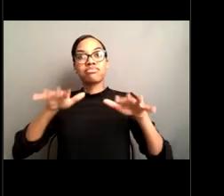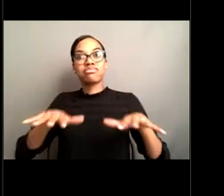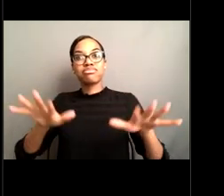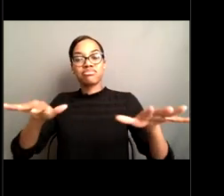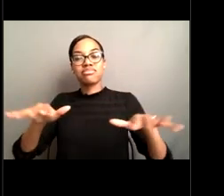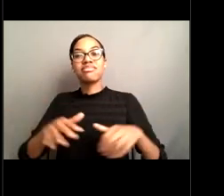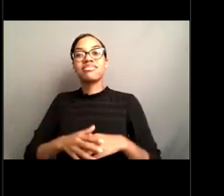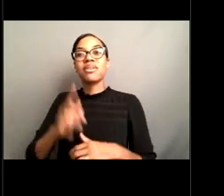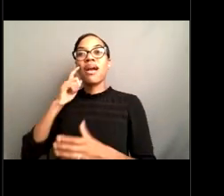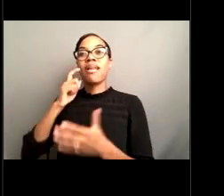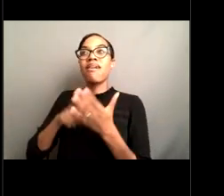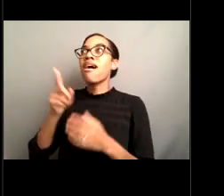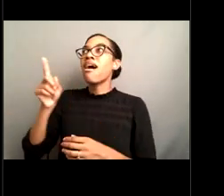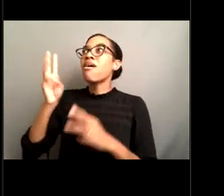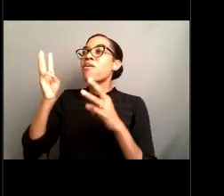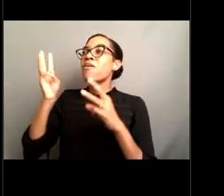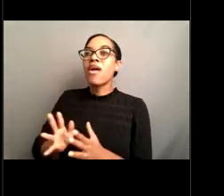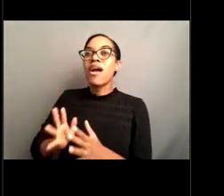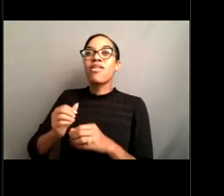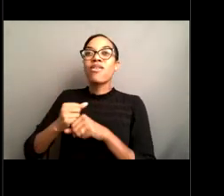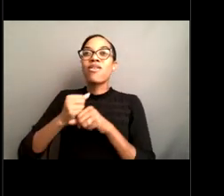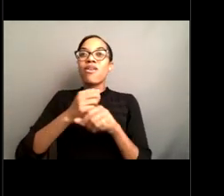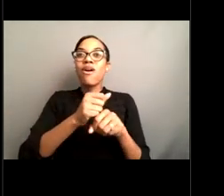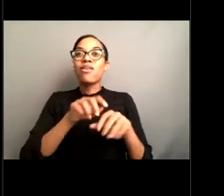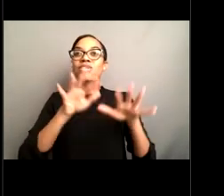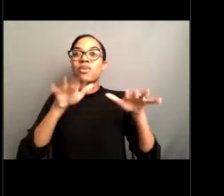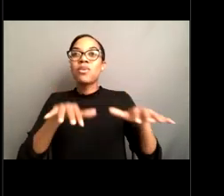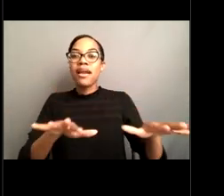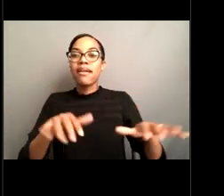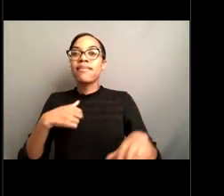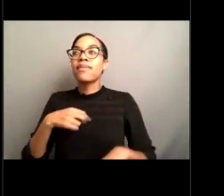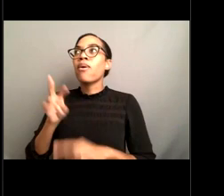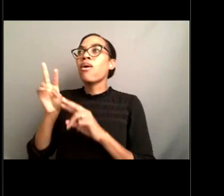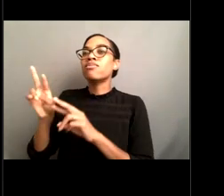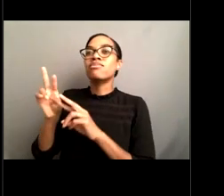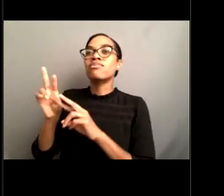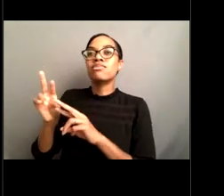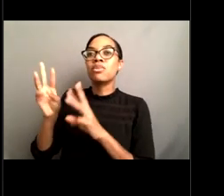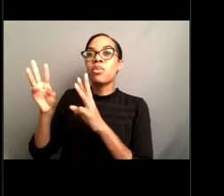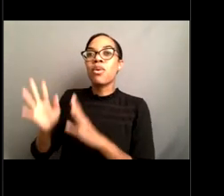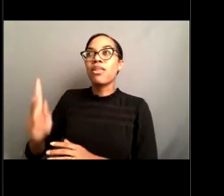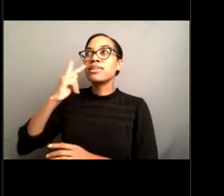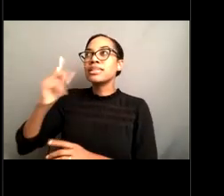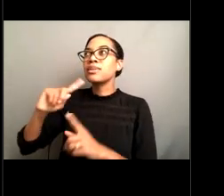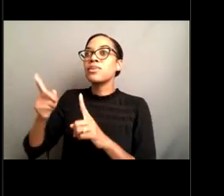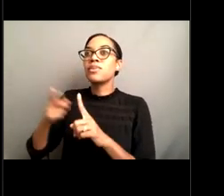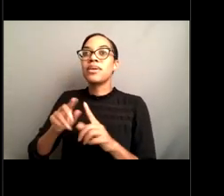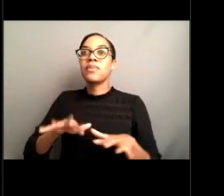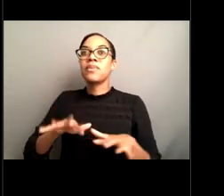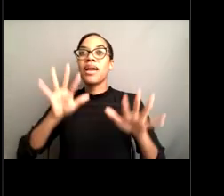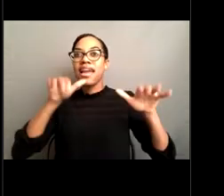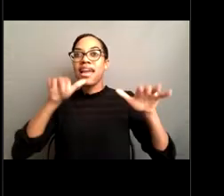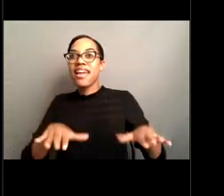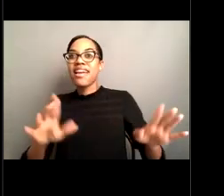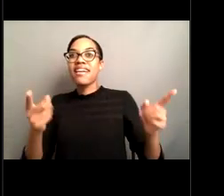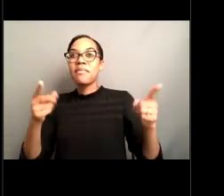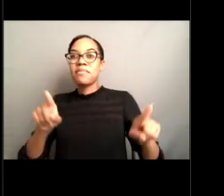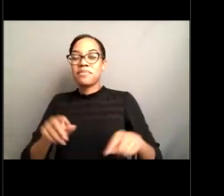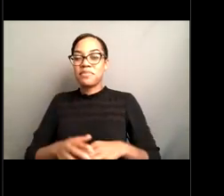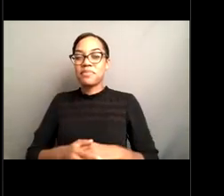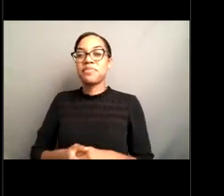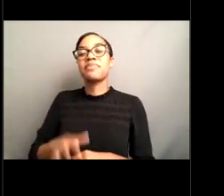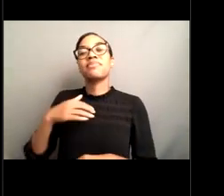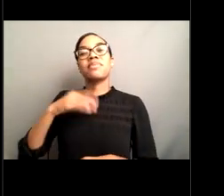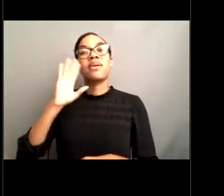make the waves. And that's that way I knew when to go surfing by watching the weather. Now, of course, like a lot of you guys, you know, I love to watch storms. I'd